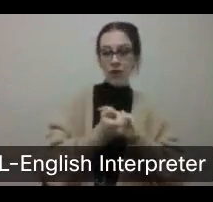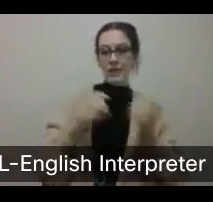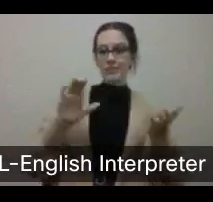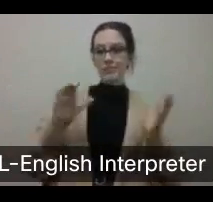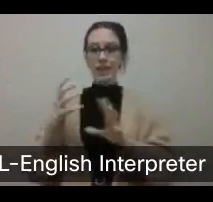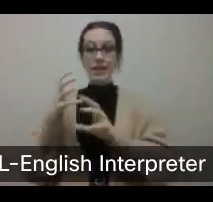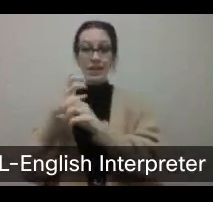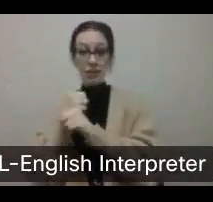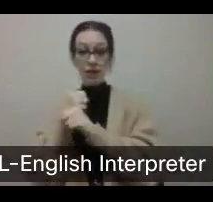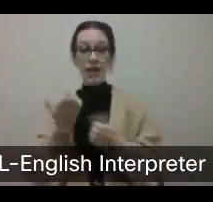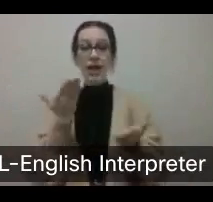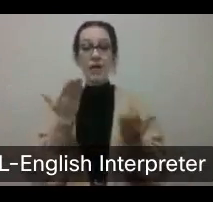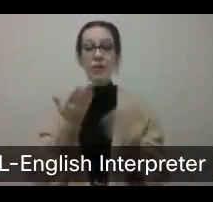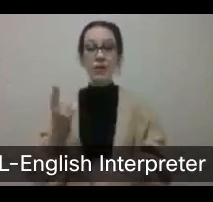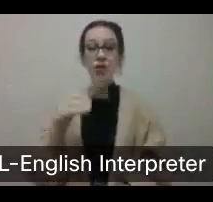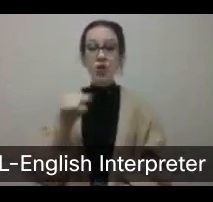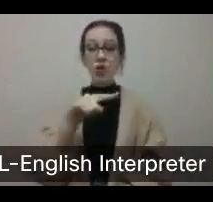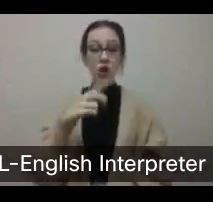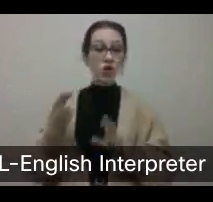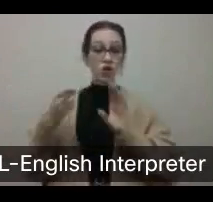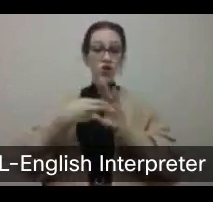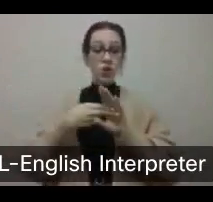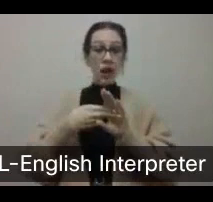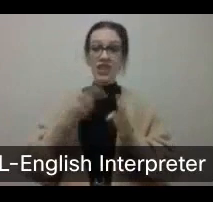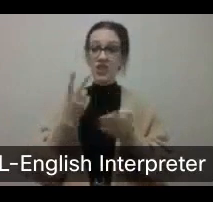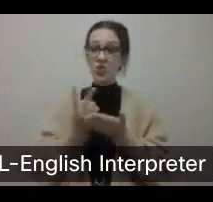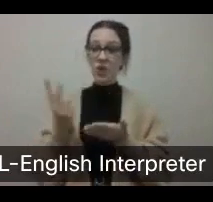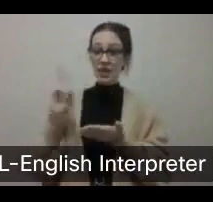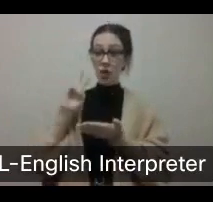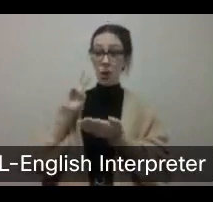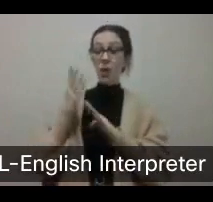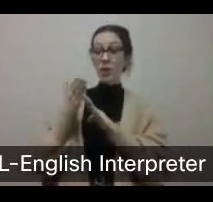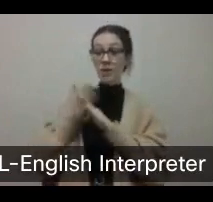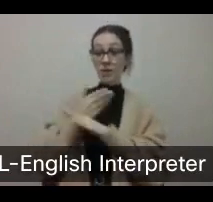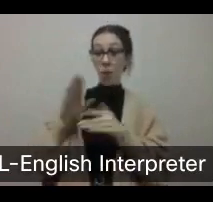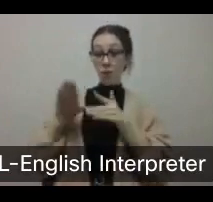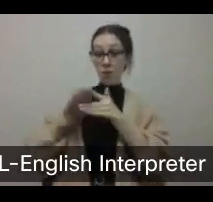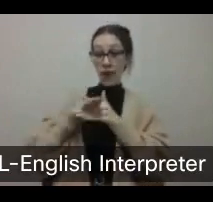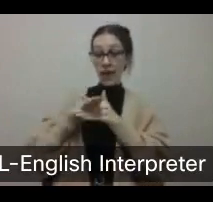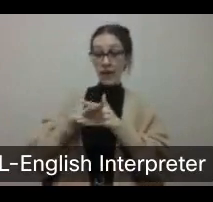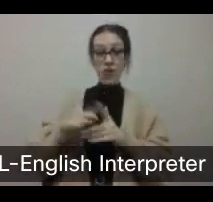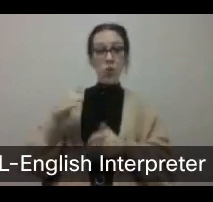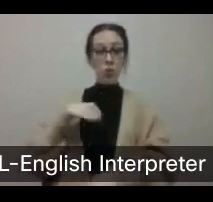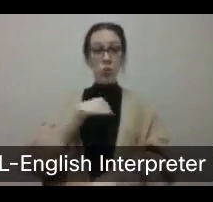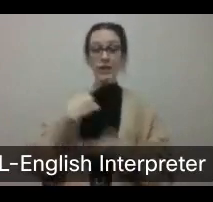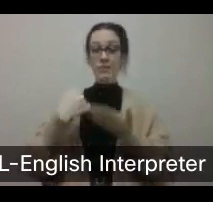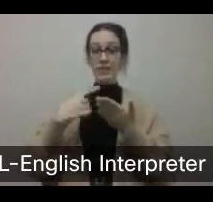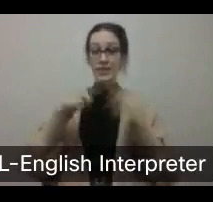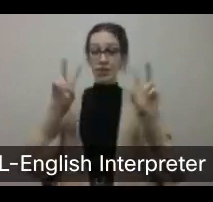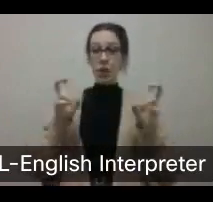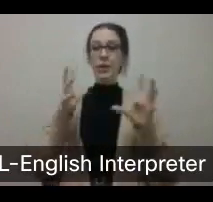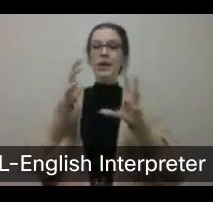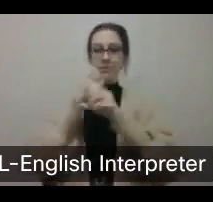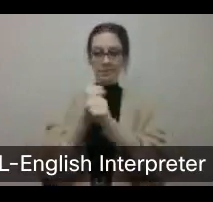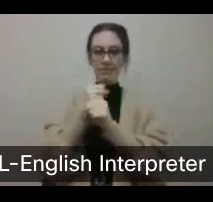have joined our last workshop 2 weeks ago before Reading Week, where we talked about summarizing, so capturing the big picture and basically getting the